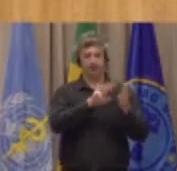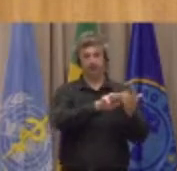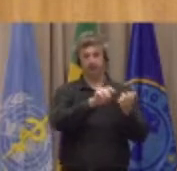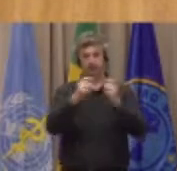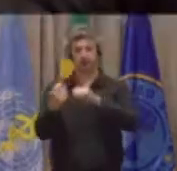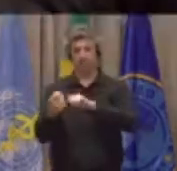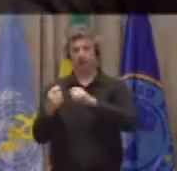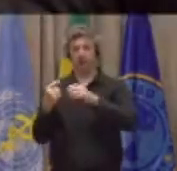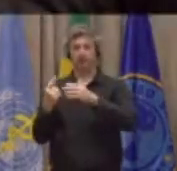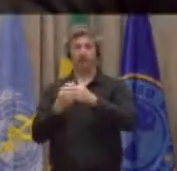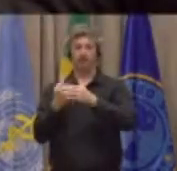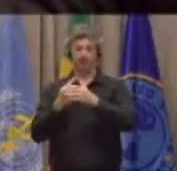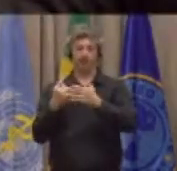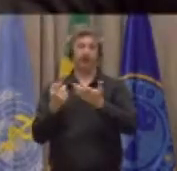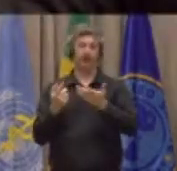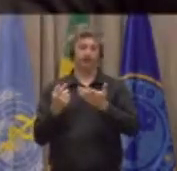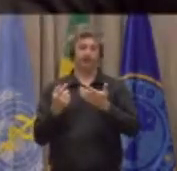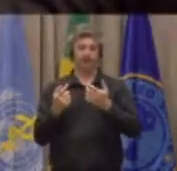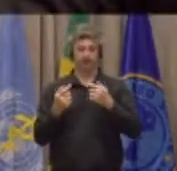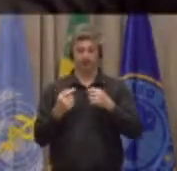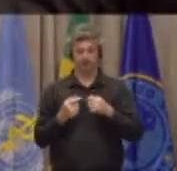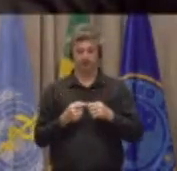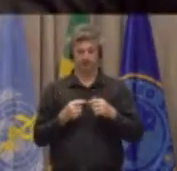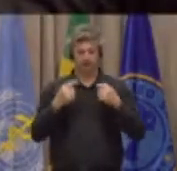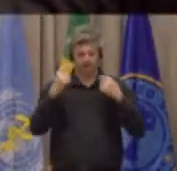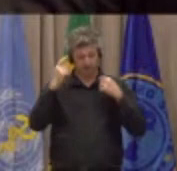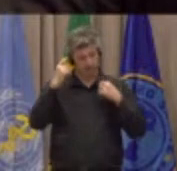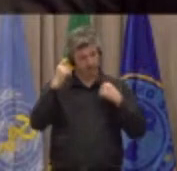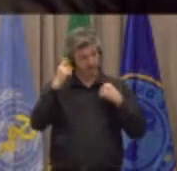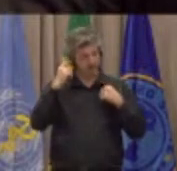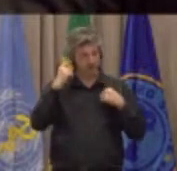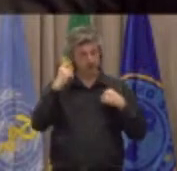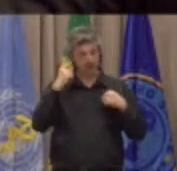to Python. We has a more efficient